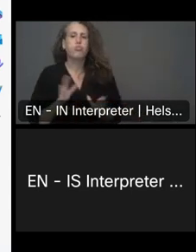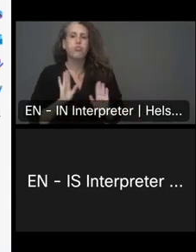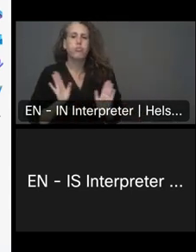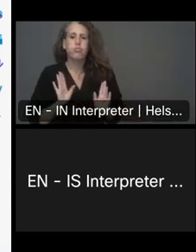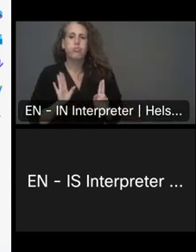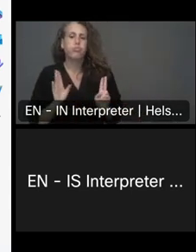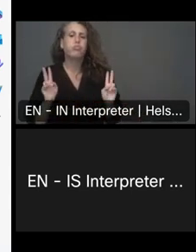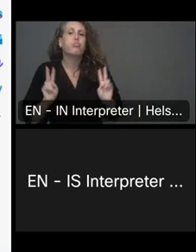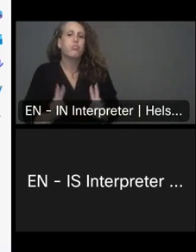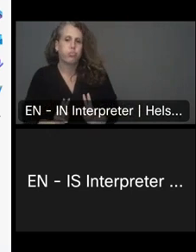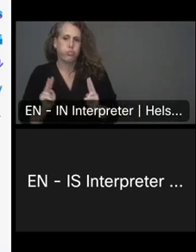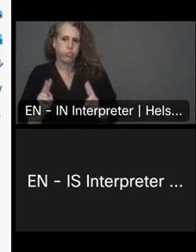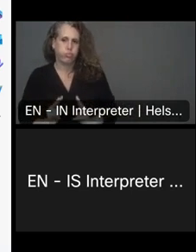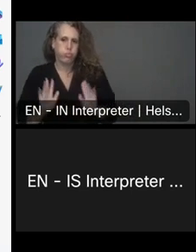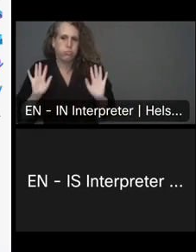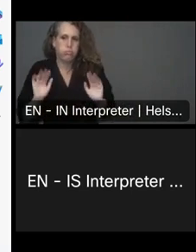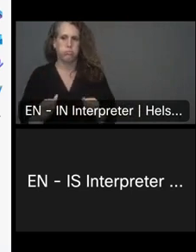hooked up. Okay, so